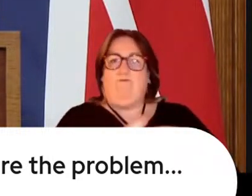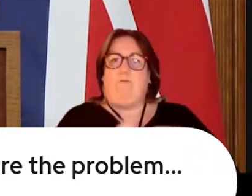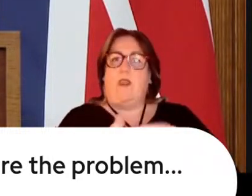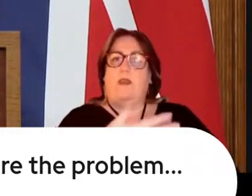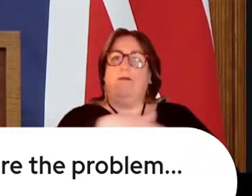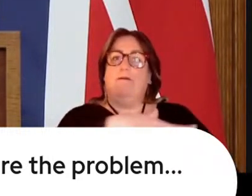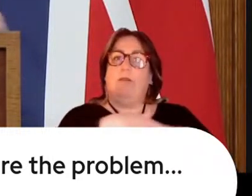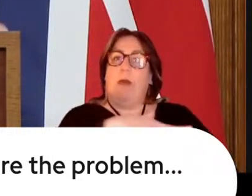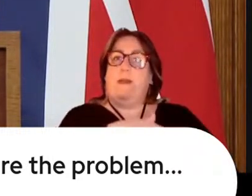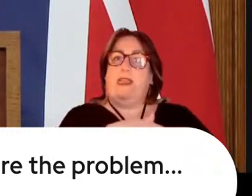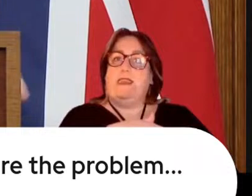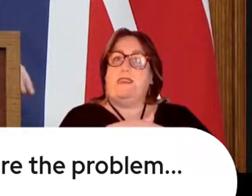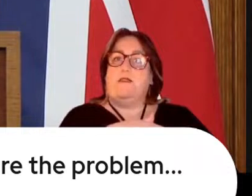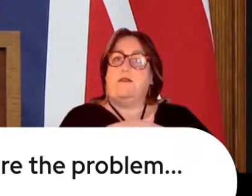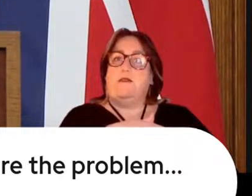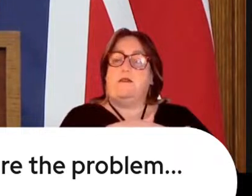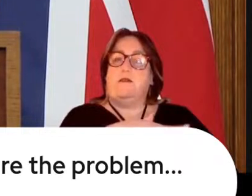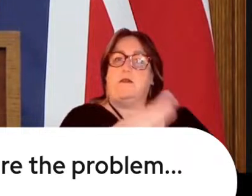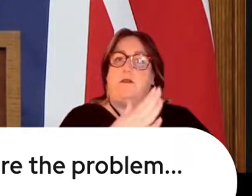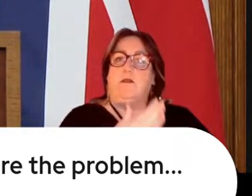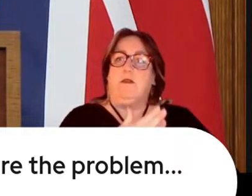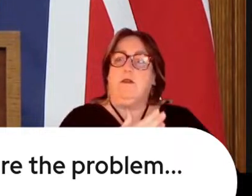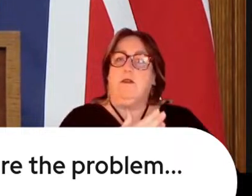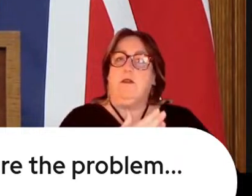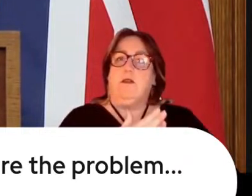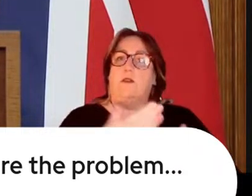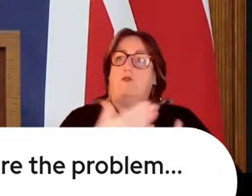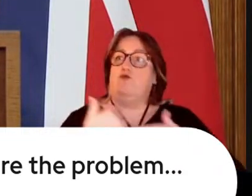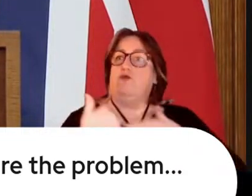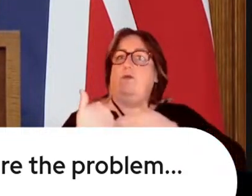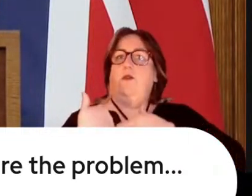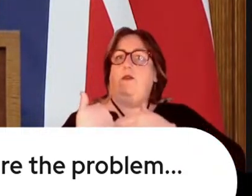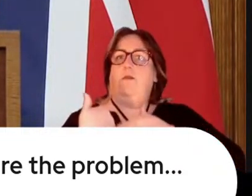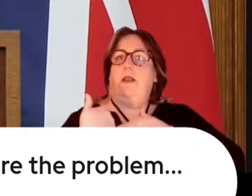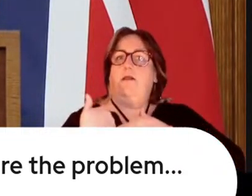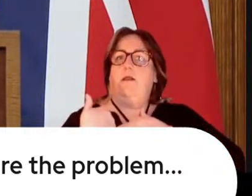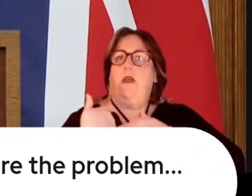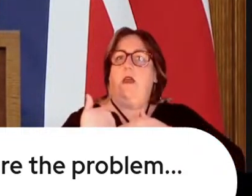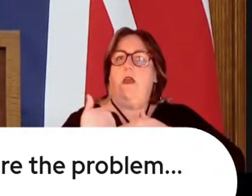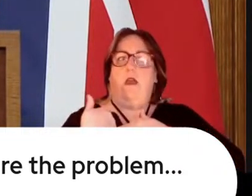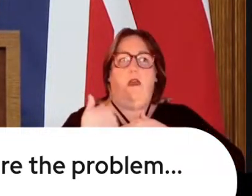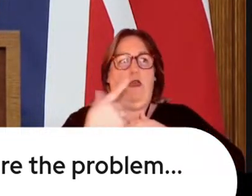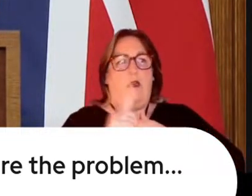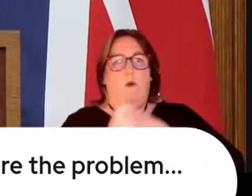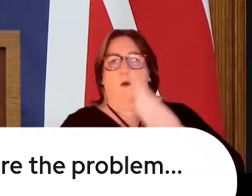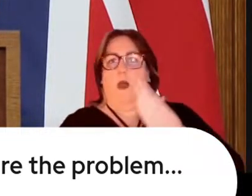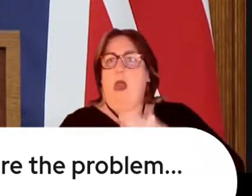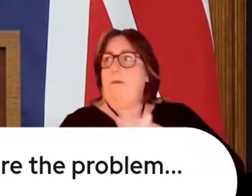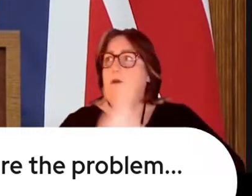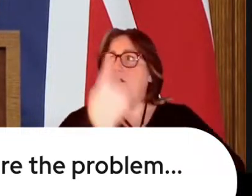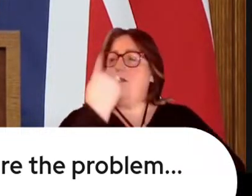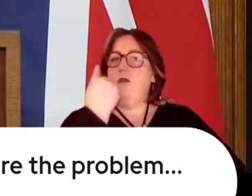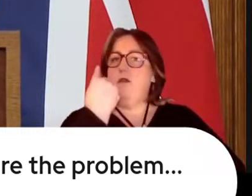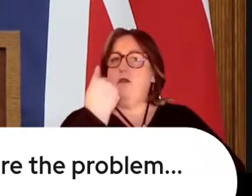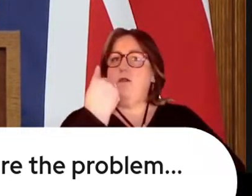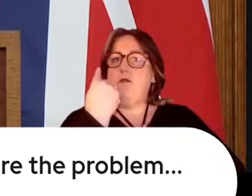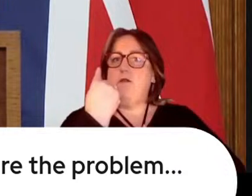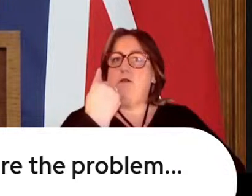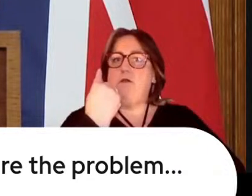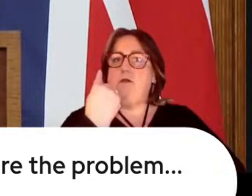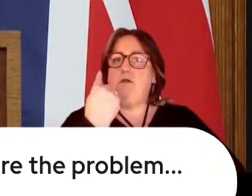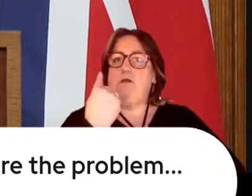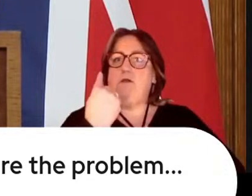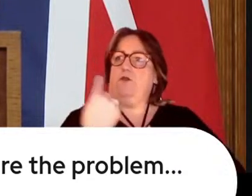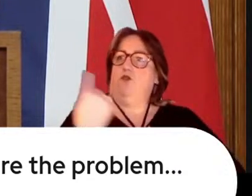The responsibility for this barbaric act lies, as it always does, with the